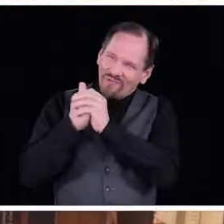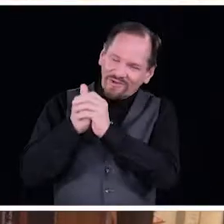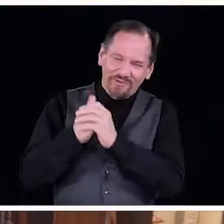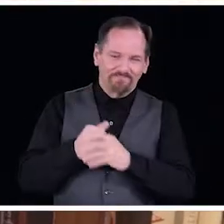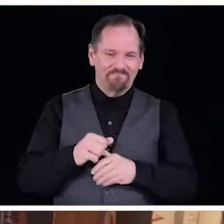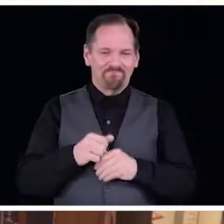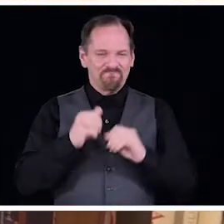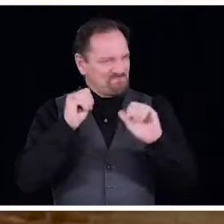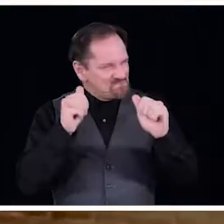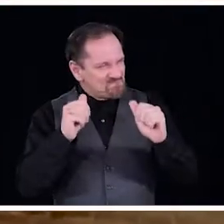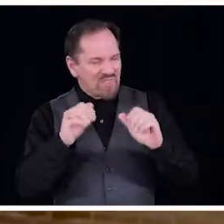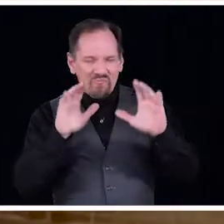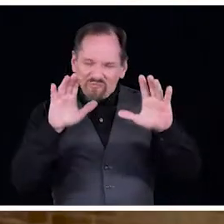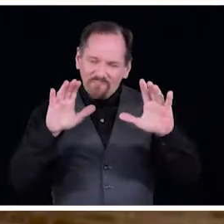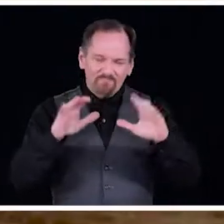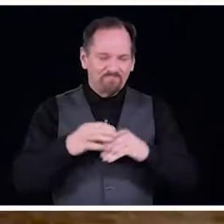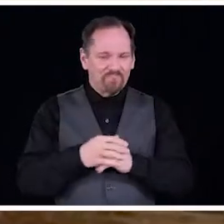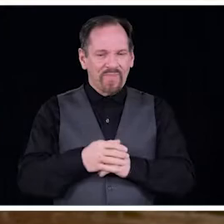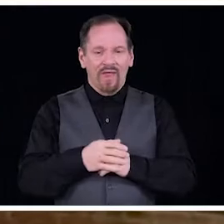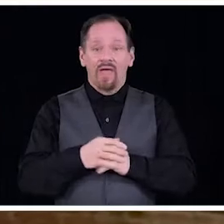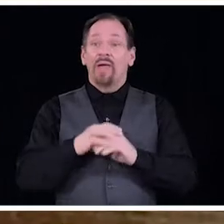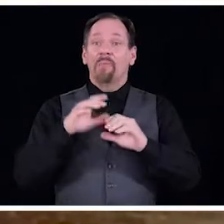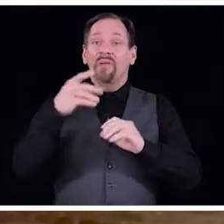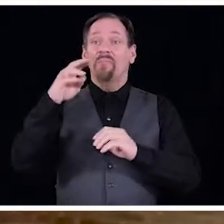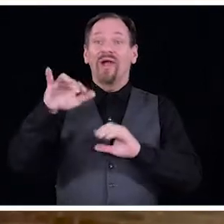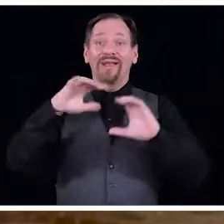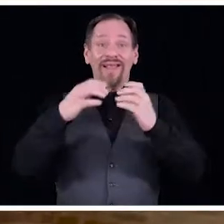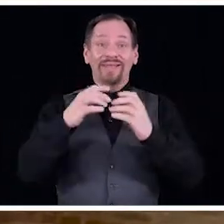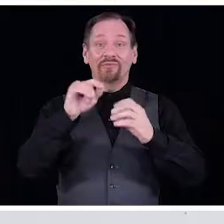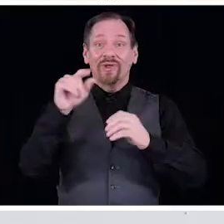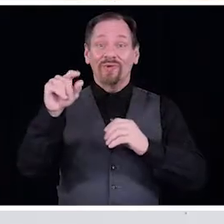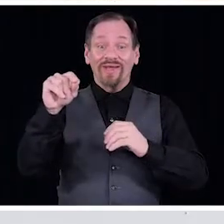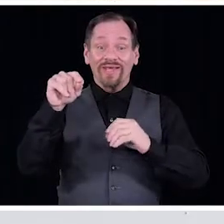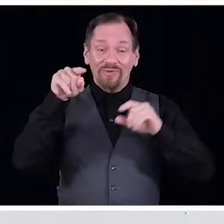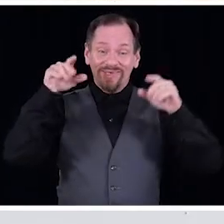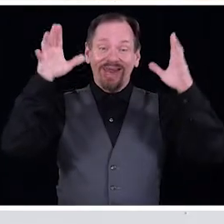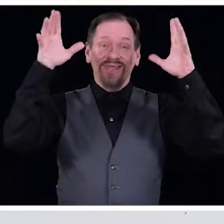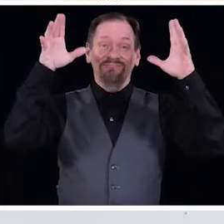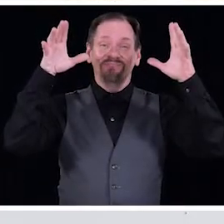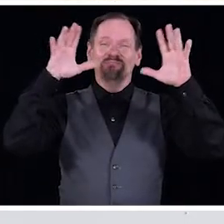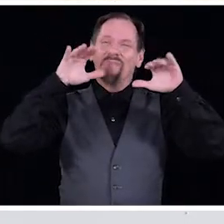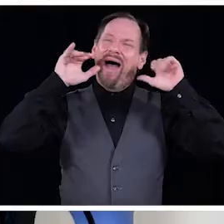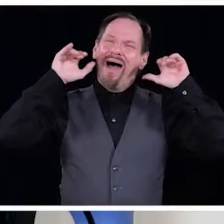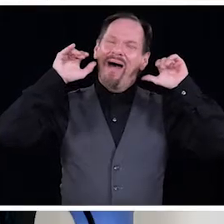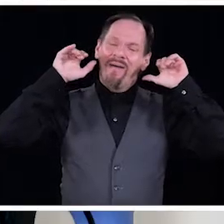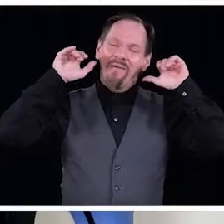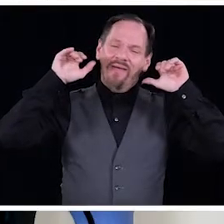Congratulations. Congratulations. Peabody Class of 2020. You did it. Bon voyage.